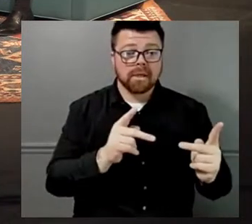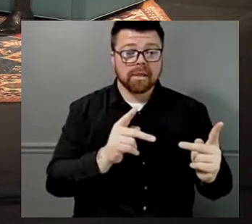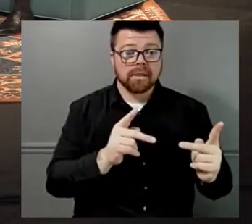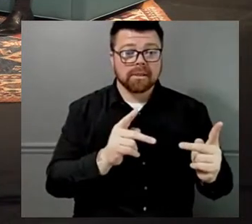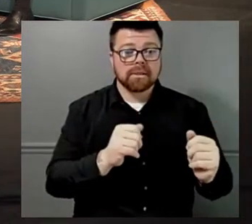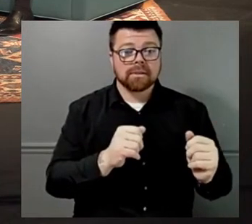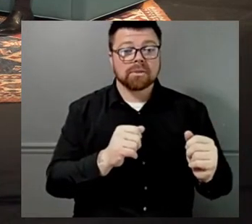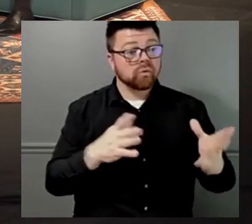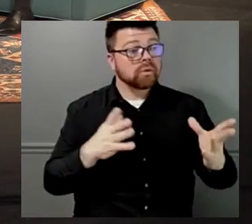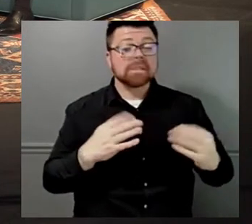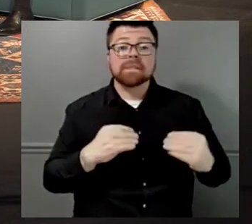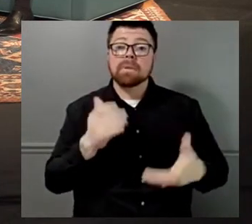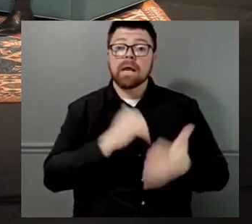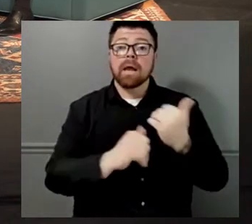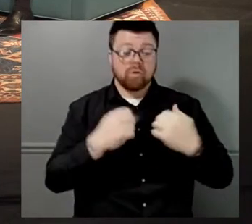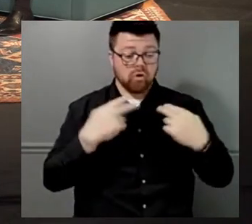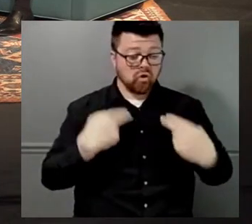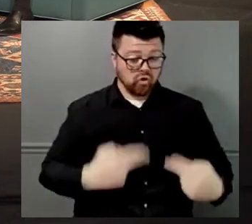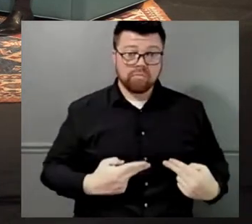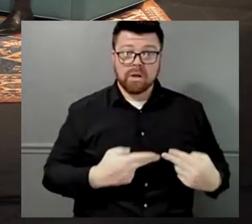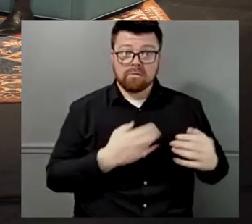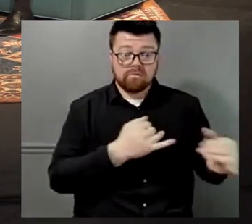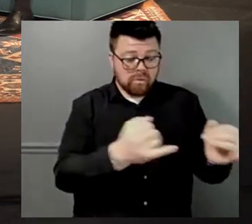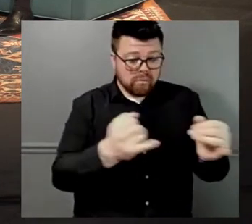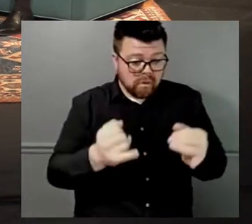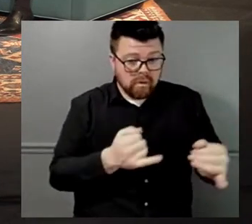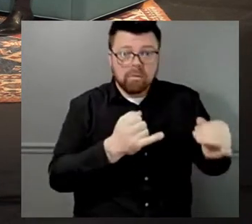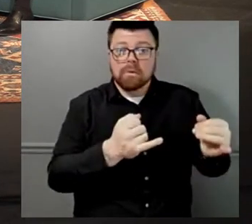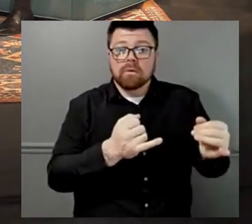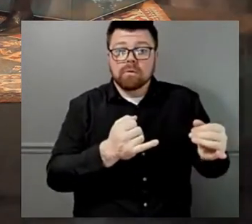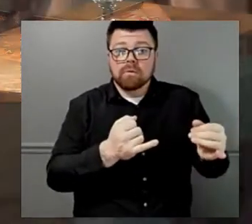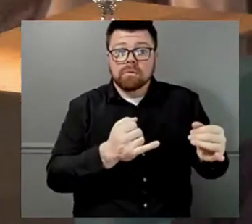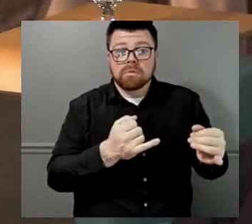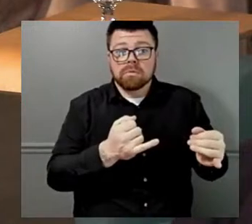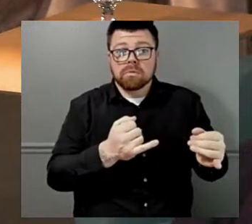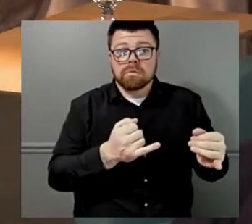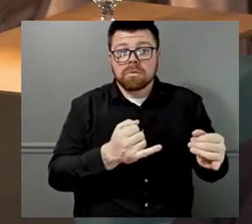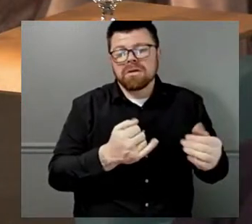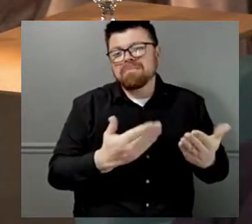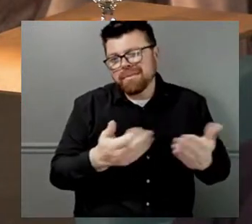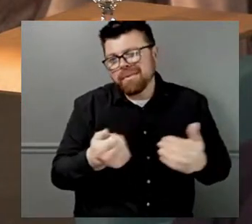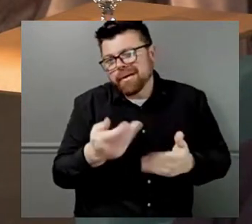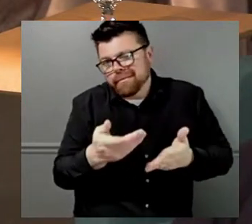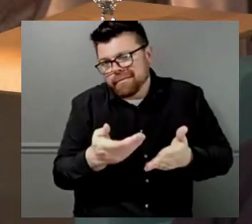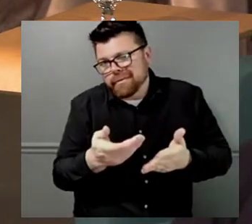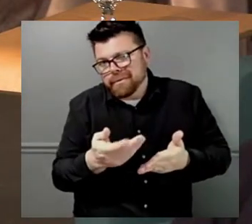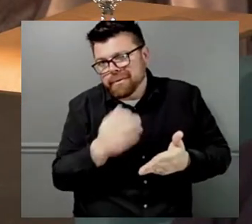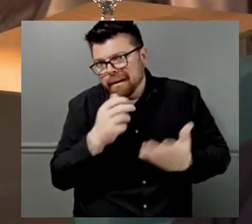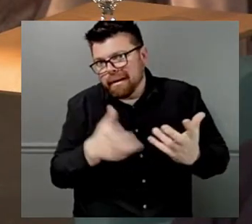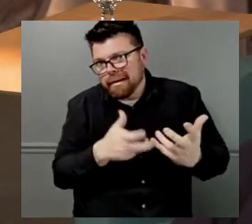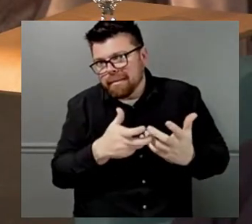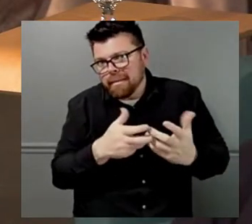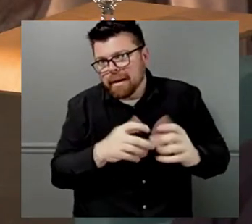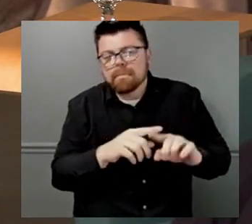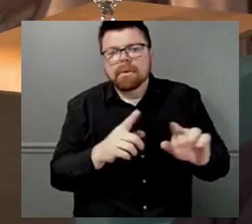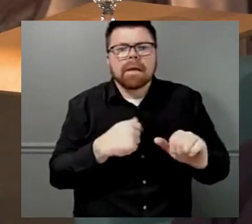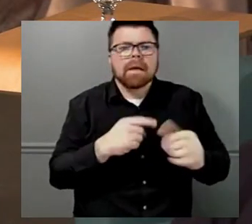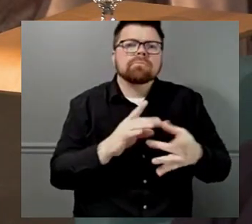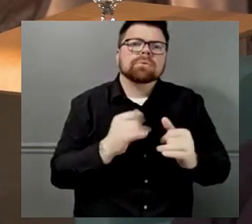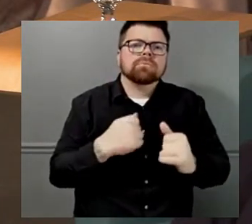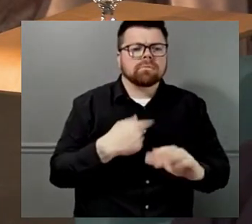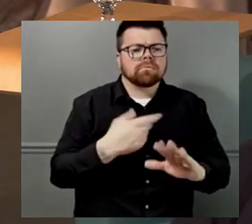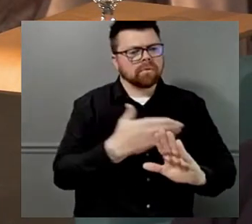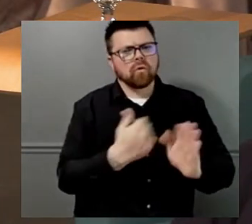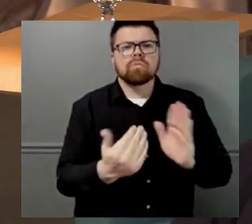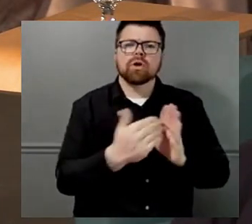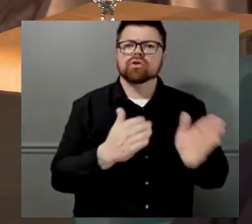every human being, there may be an exception. I say this only because I was a former prosecutor, and